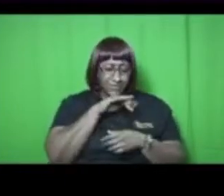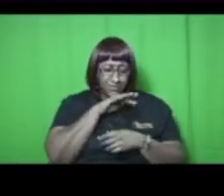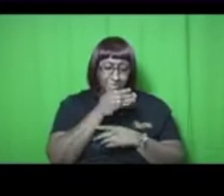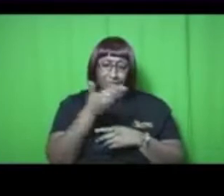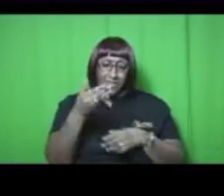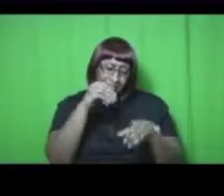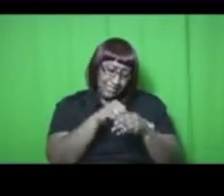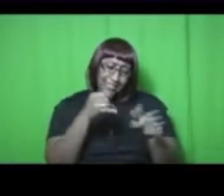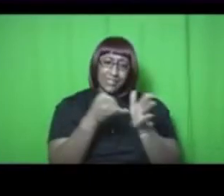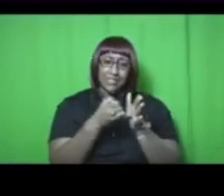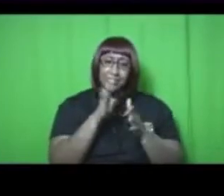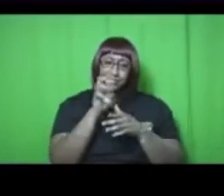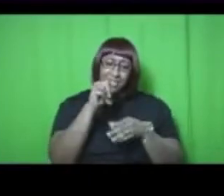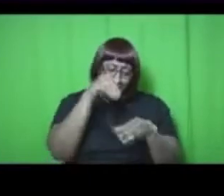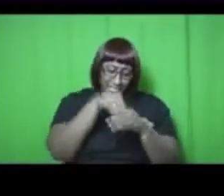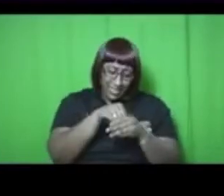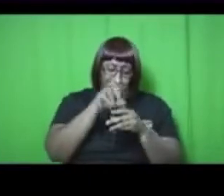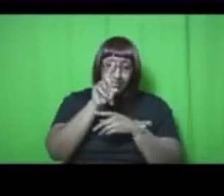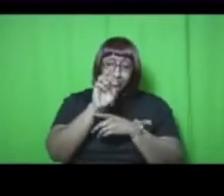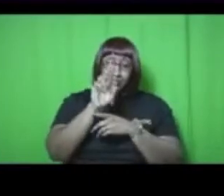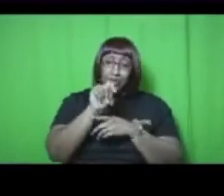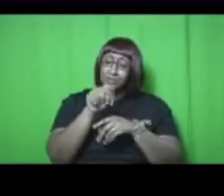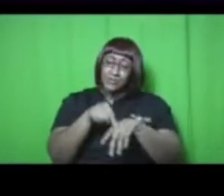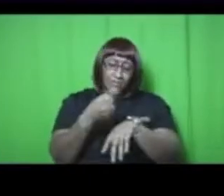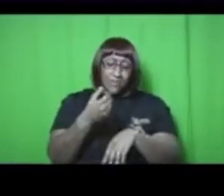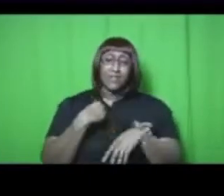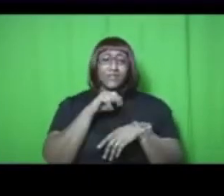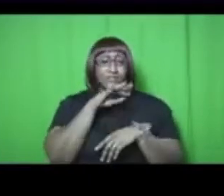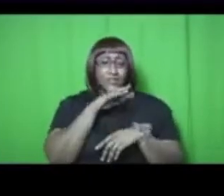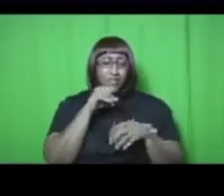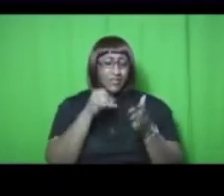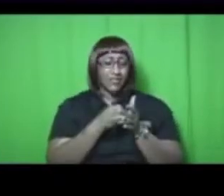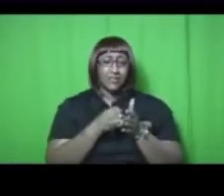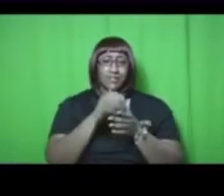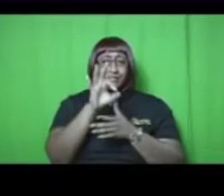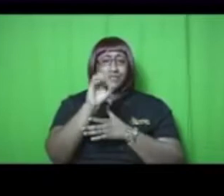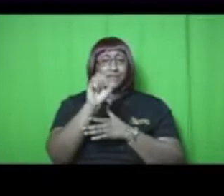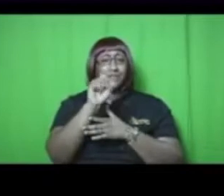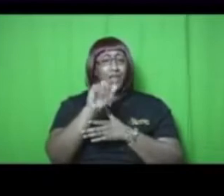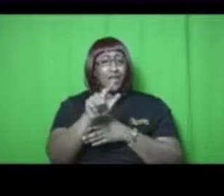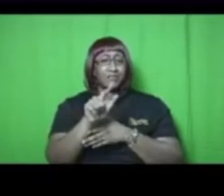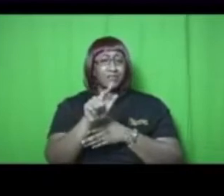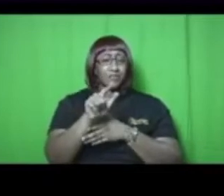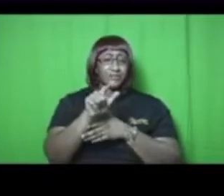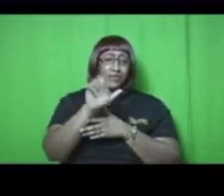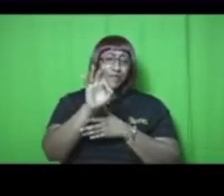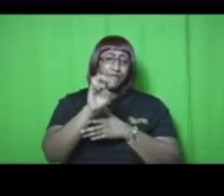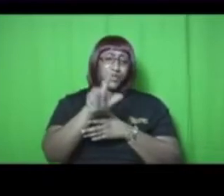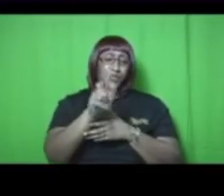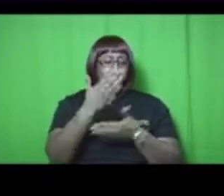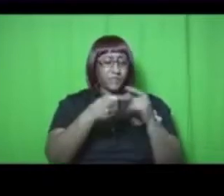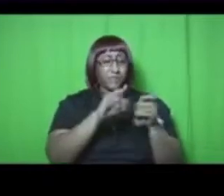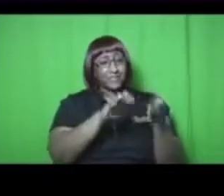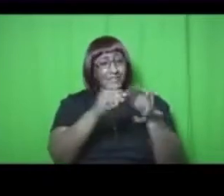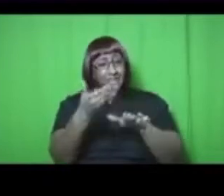it. Because it's been in the ground so long, it's got impurities. It's fossil fuel that comes from dead stuff. And some of